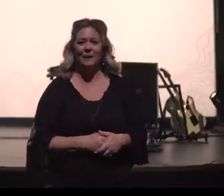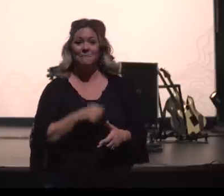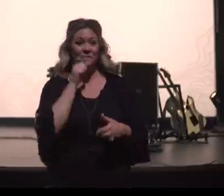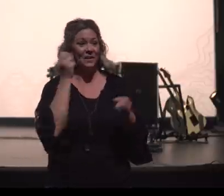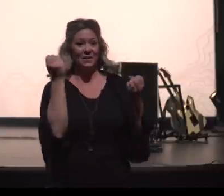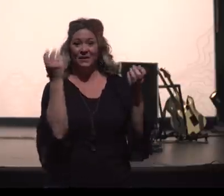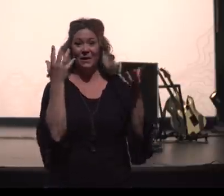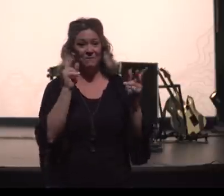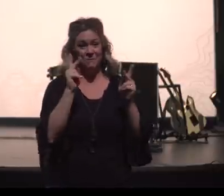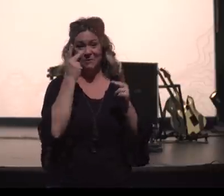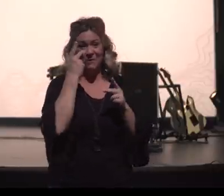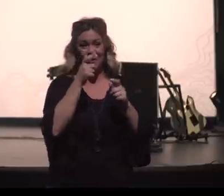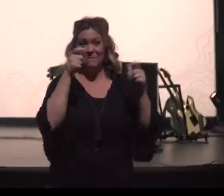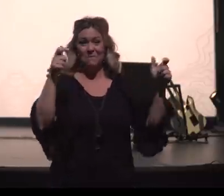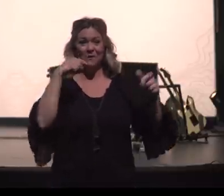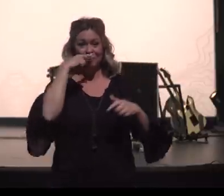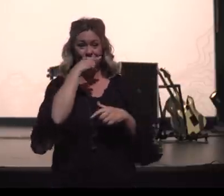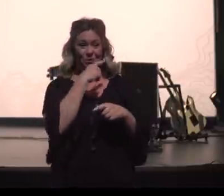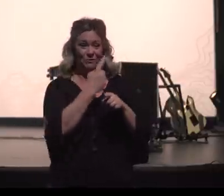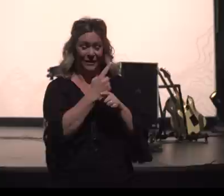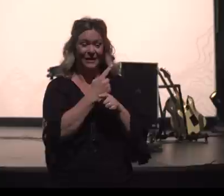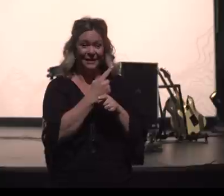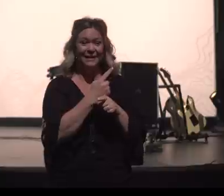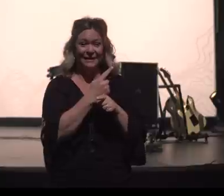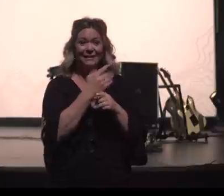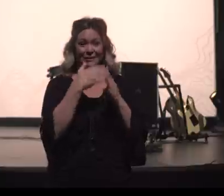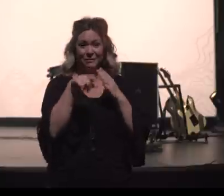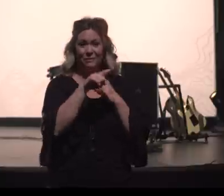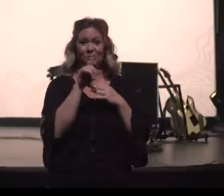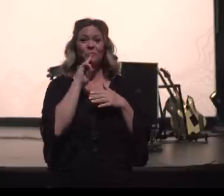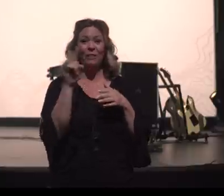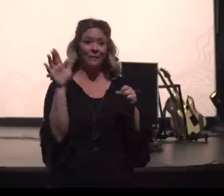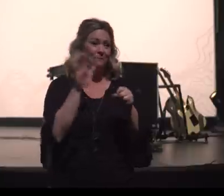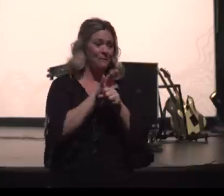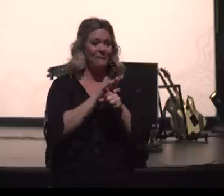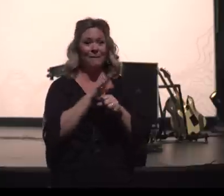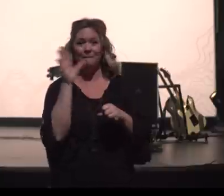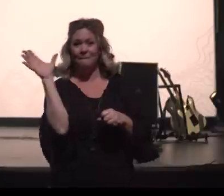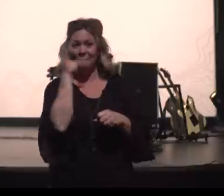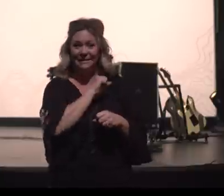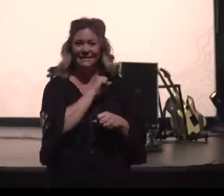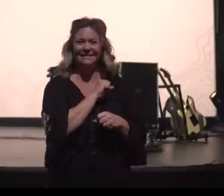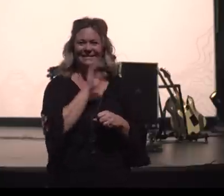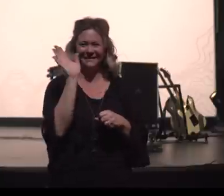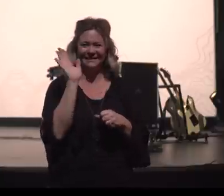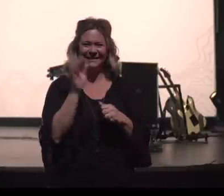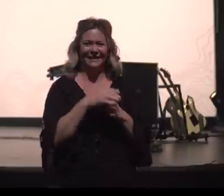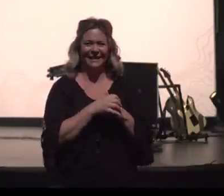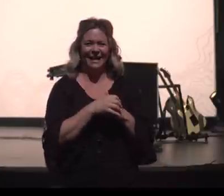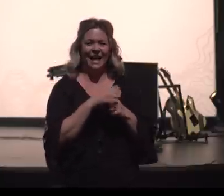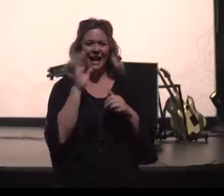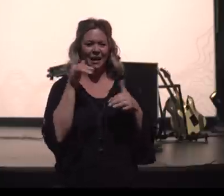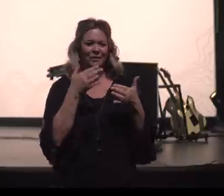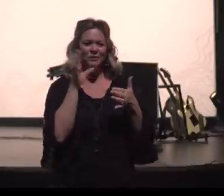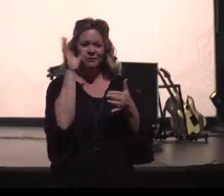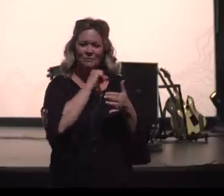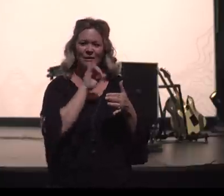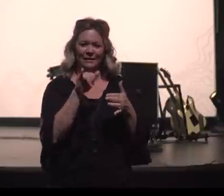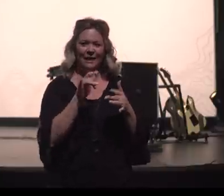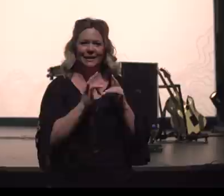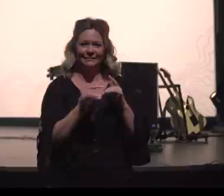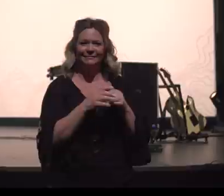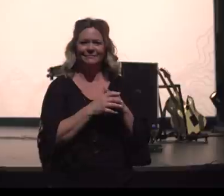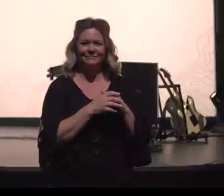Not a lot of you. A lot of you completely missed it. It's huge. How could you miss that in plain